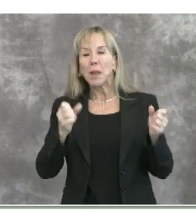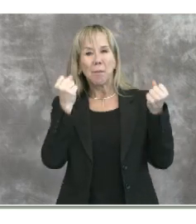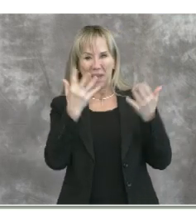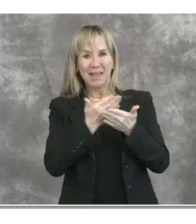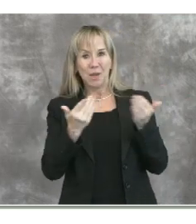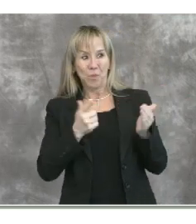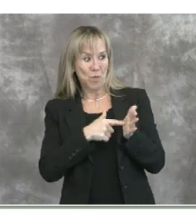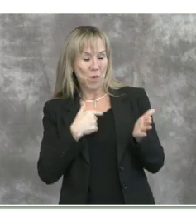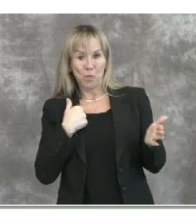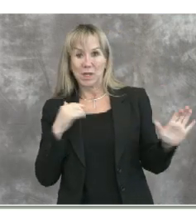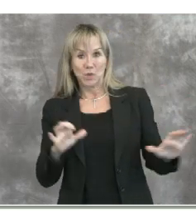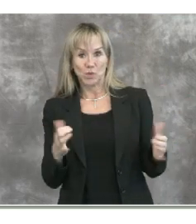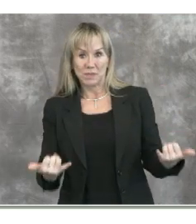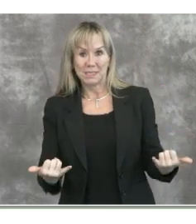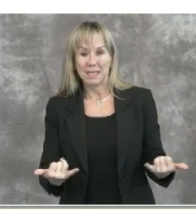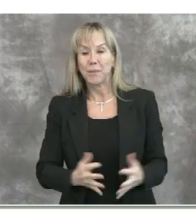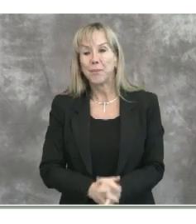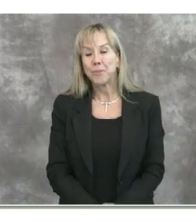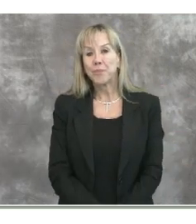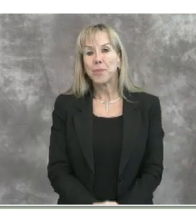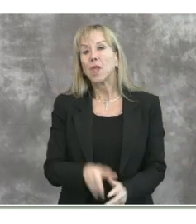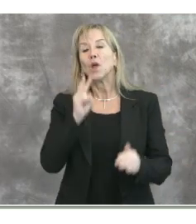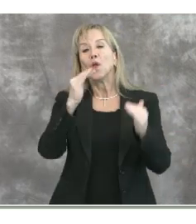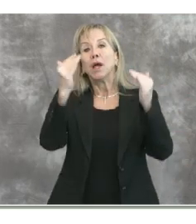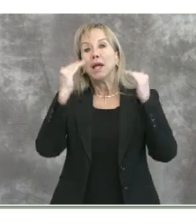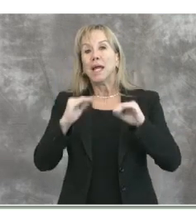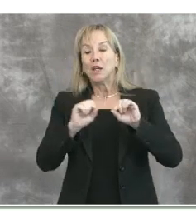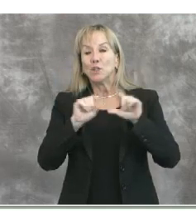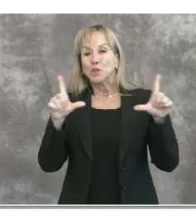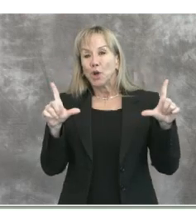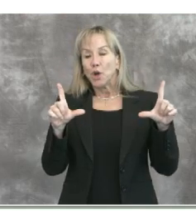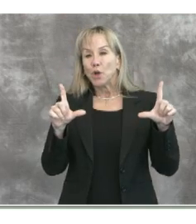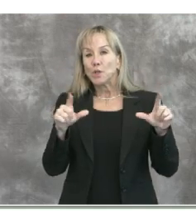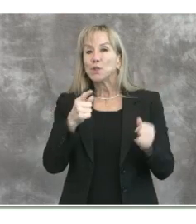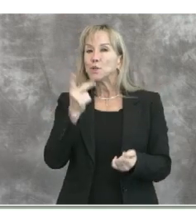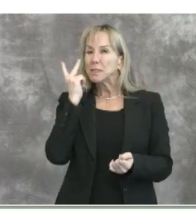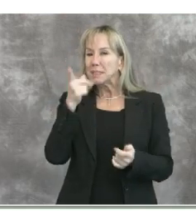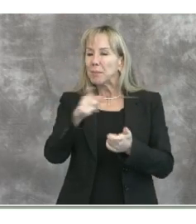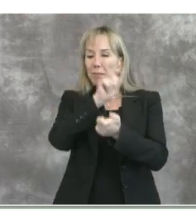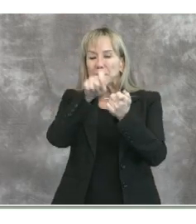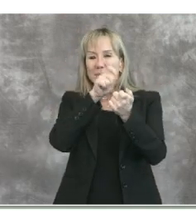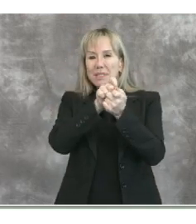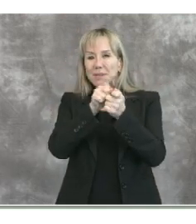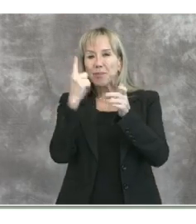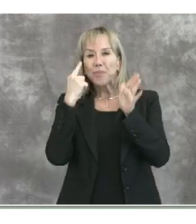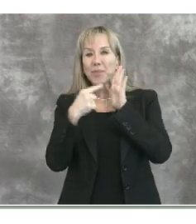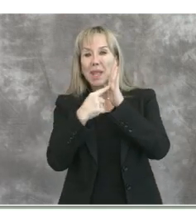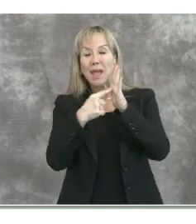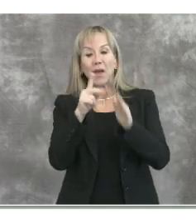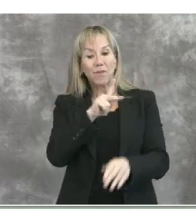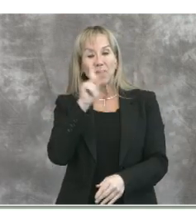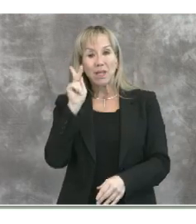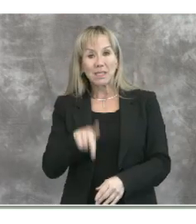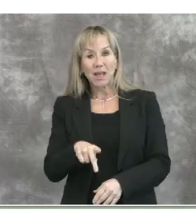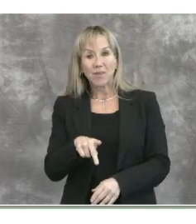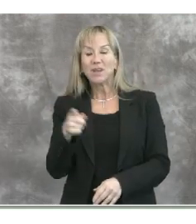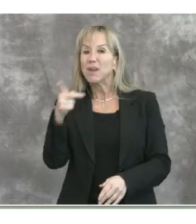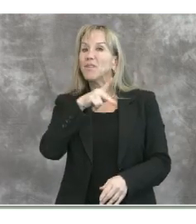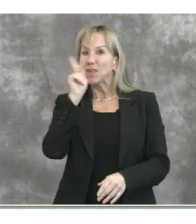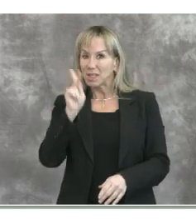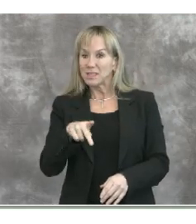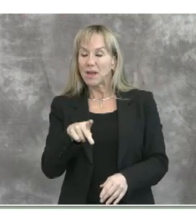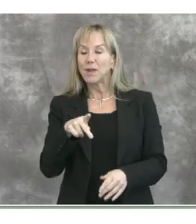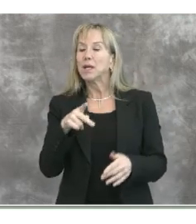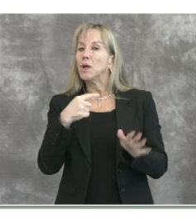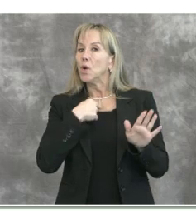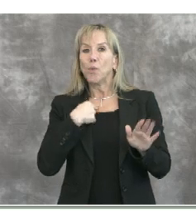that we are doing today. If we go to the next chart, you'll see in a few of specific examples. Philadelphia being an example of what